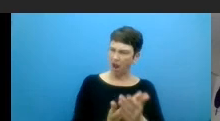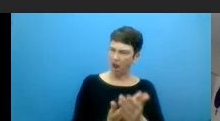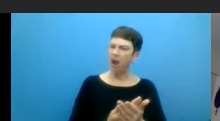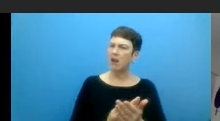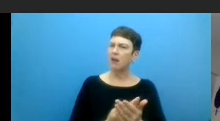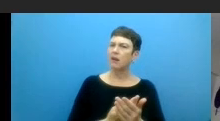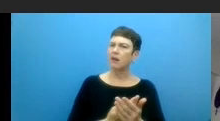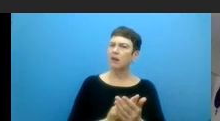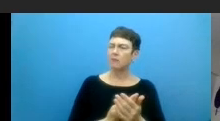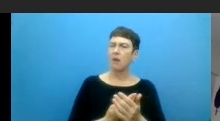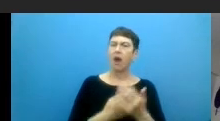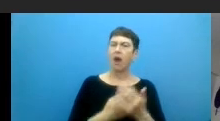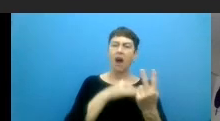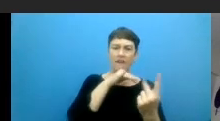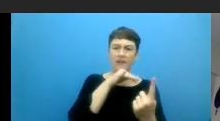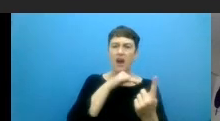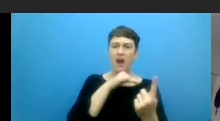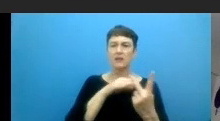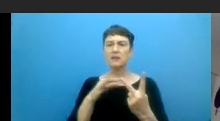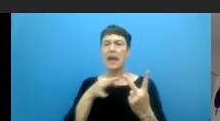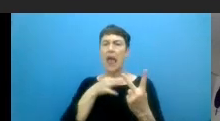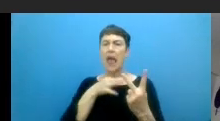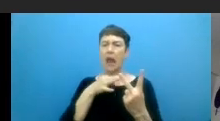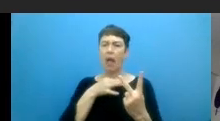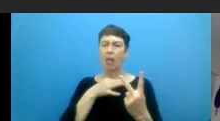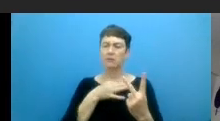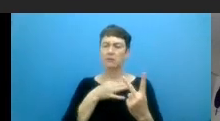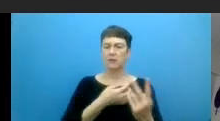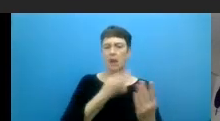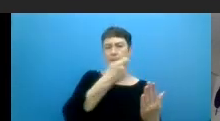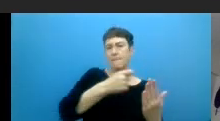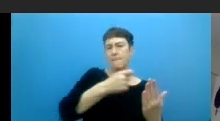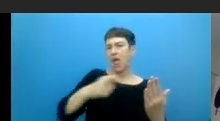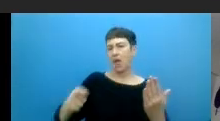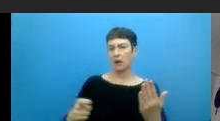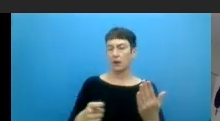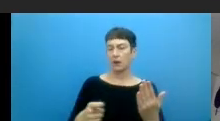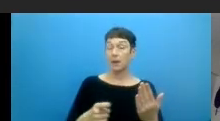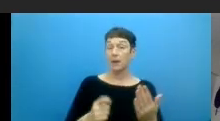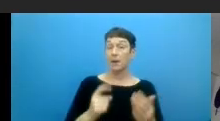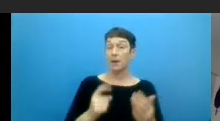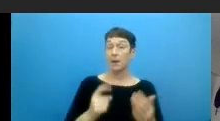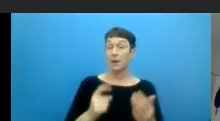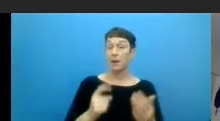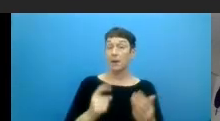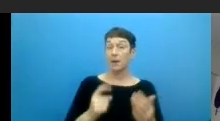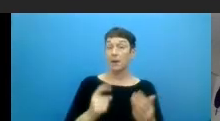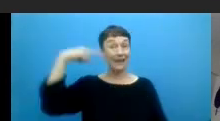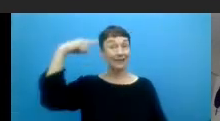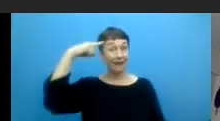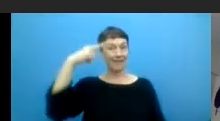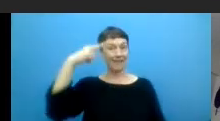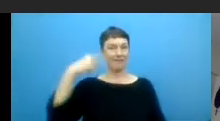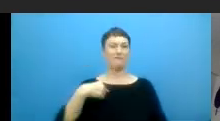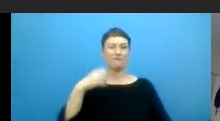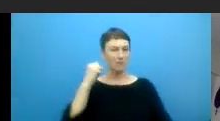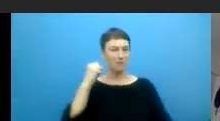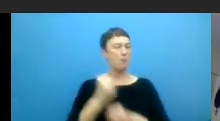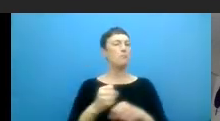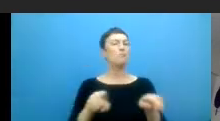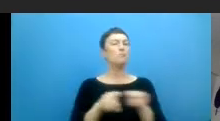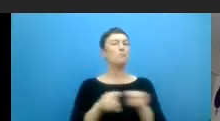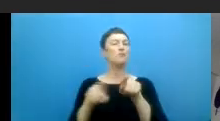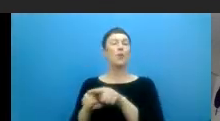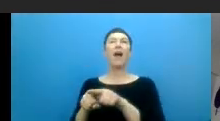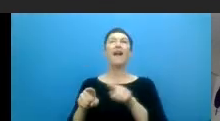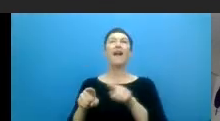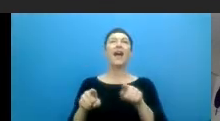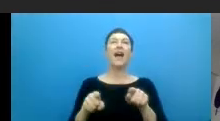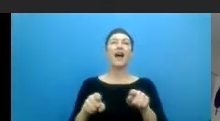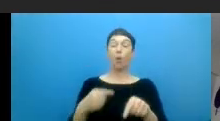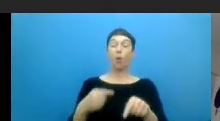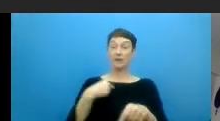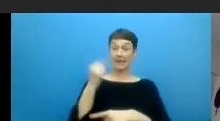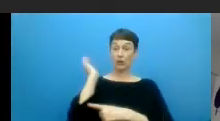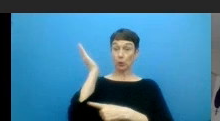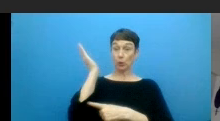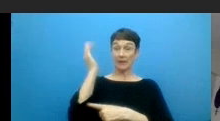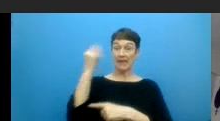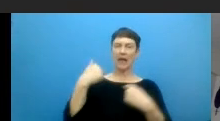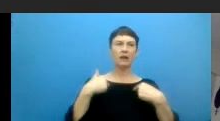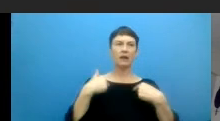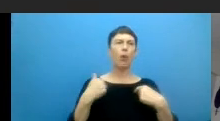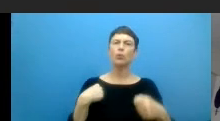the 2 languages at stake here. But I think we also need to be, as lecturers, we need to